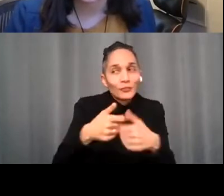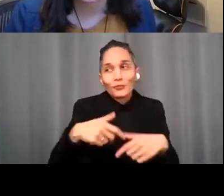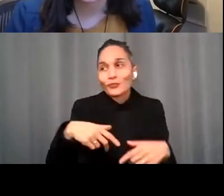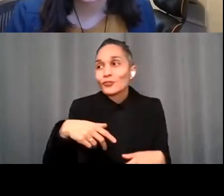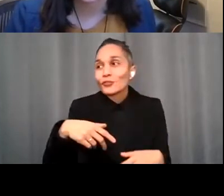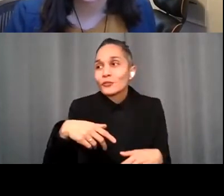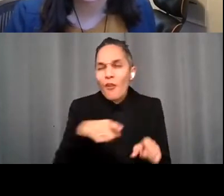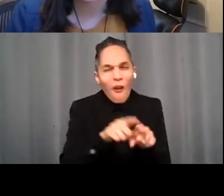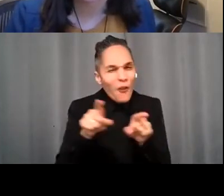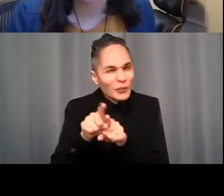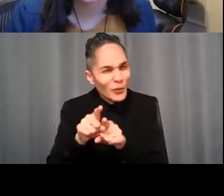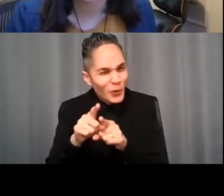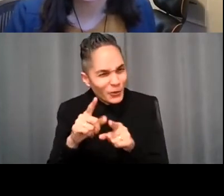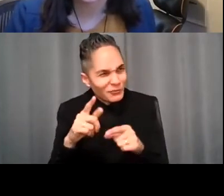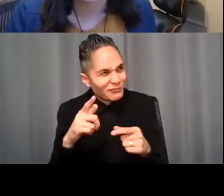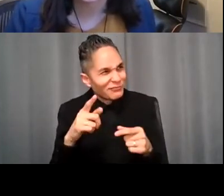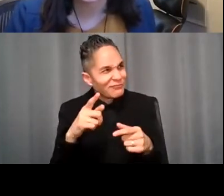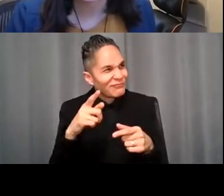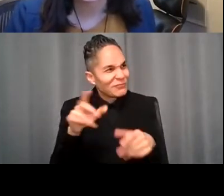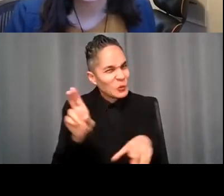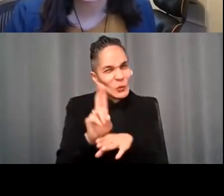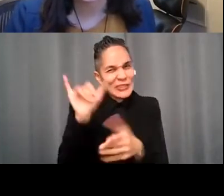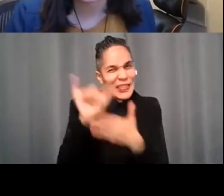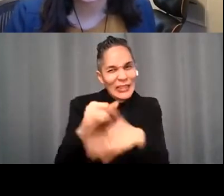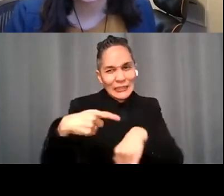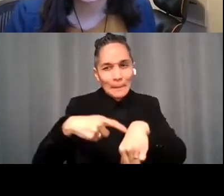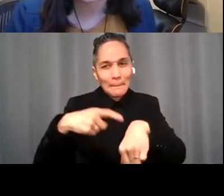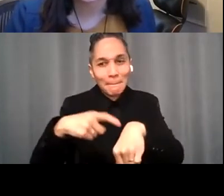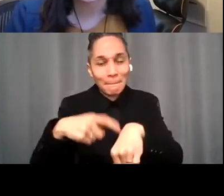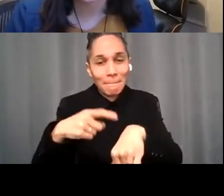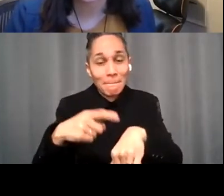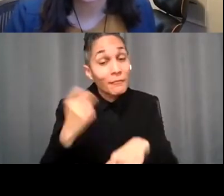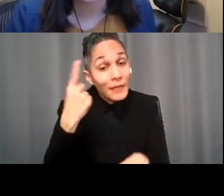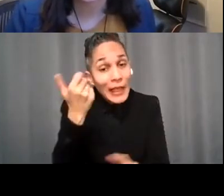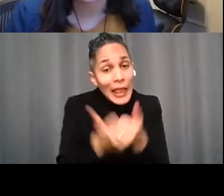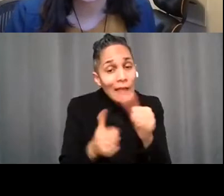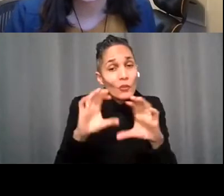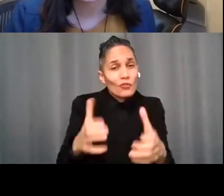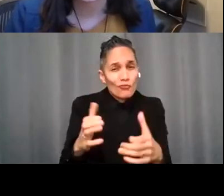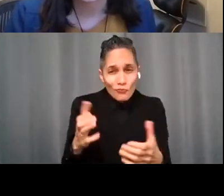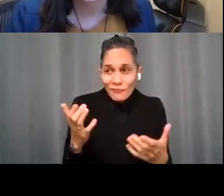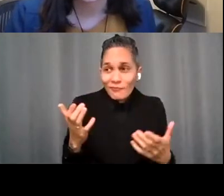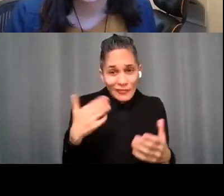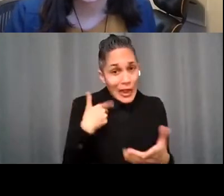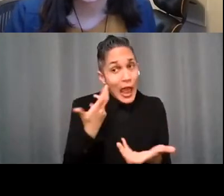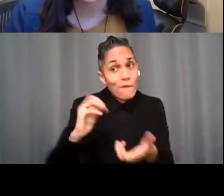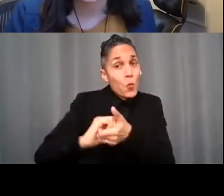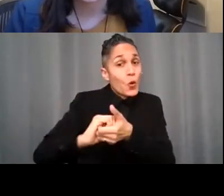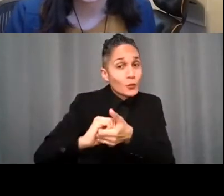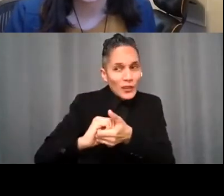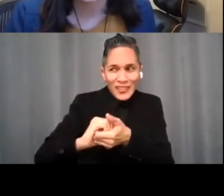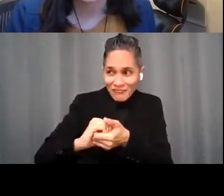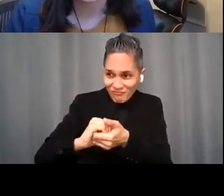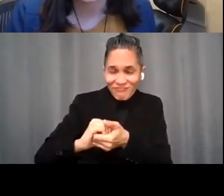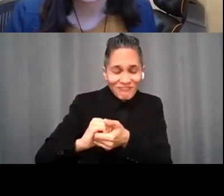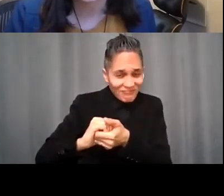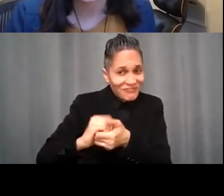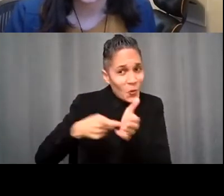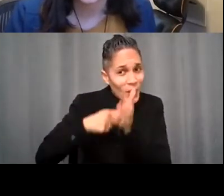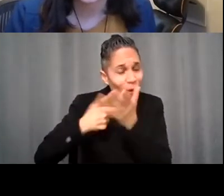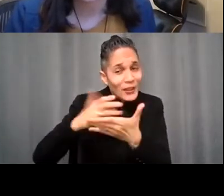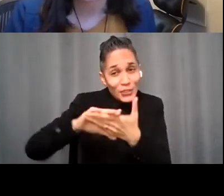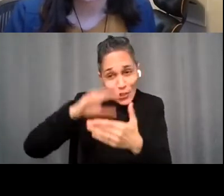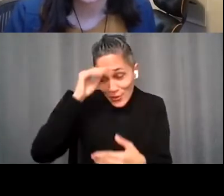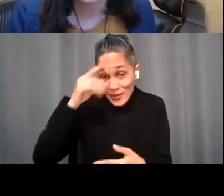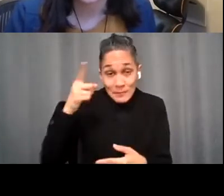to take the time, quite honestly, because every group that I've worked with, there's usually a big learning curve because they don't know